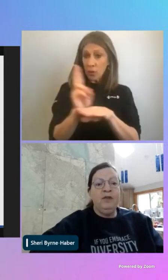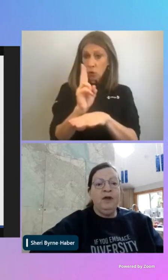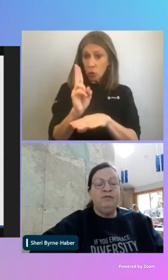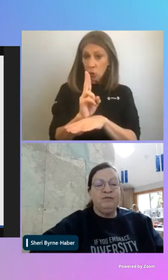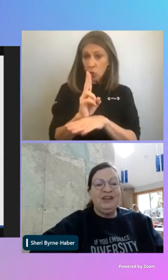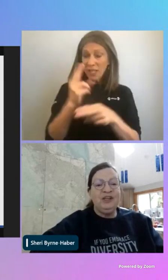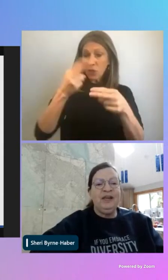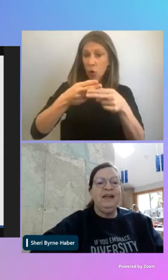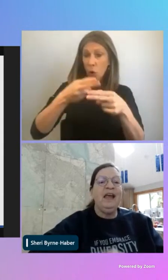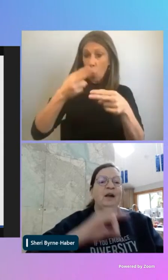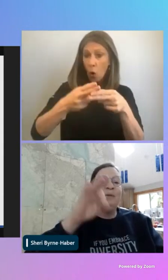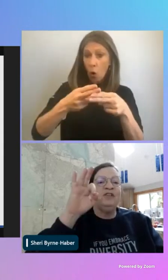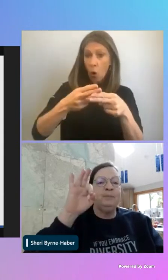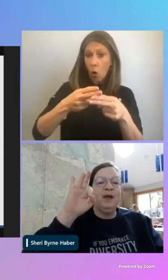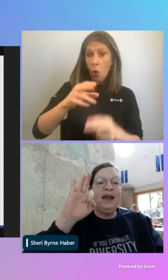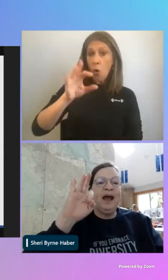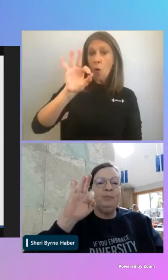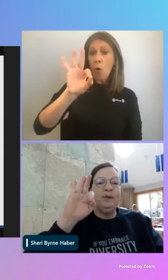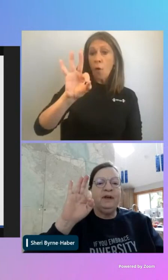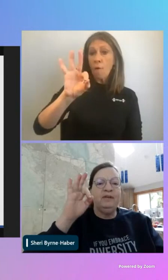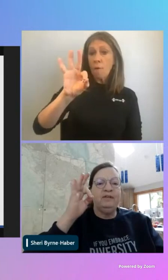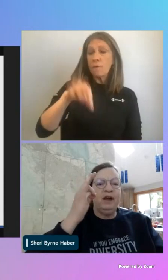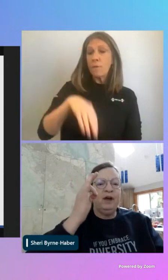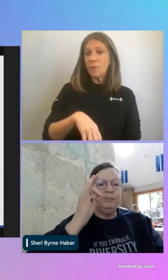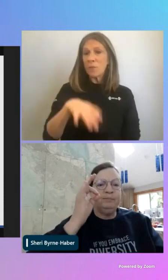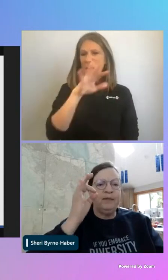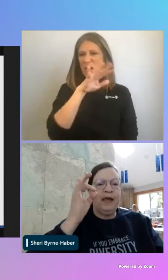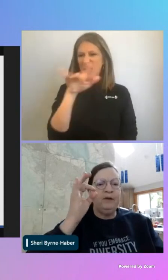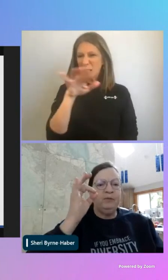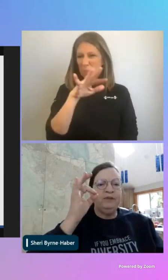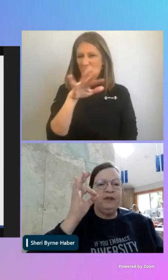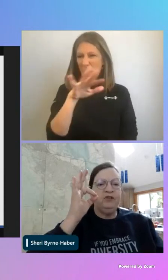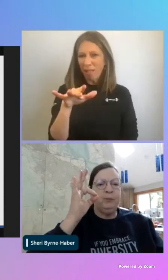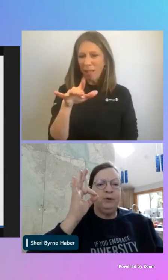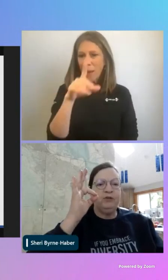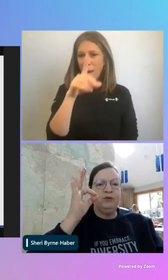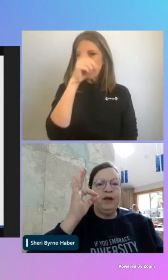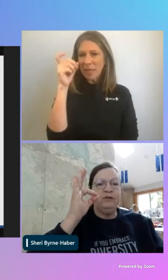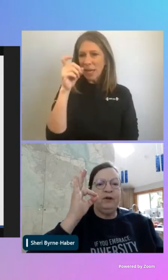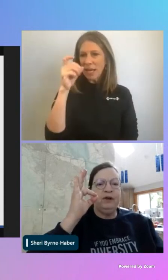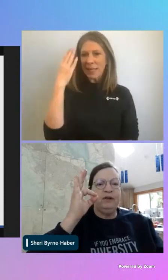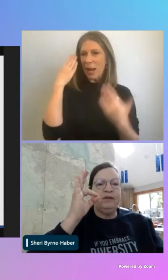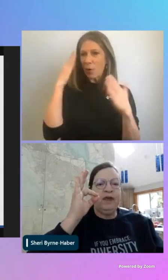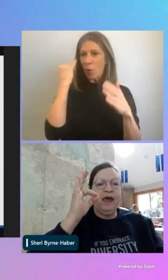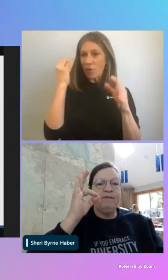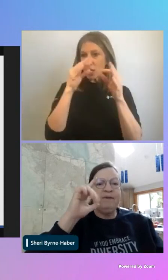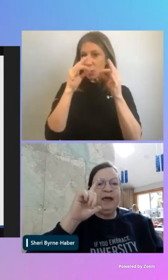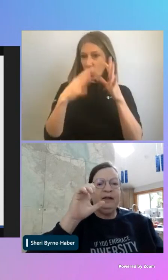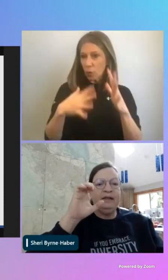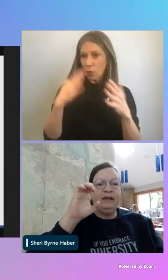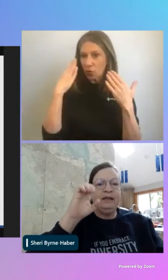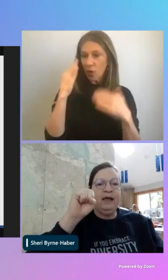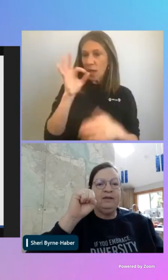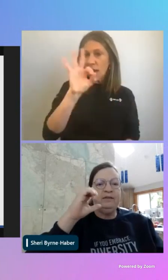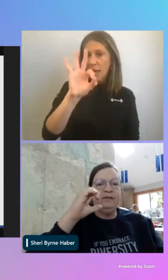it's called the Flesch-Kincaid. I'm going to spell that out because I don't think the interpreters know how to do it. It's